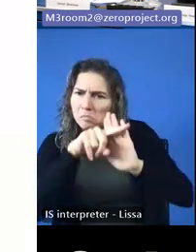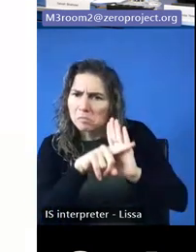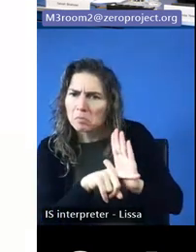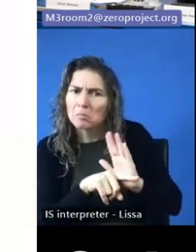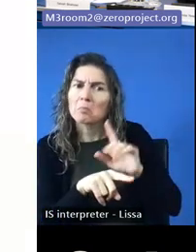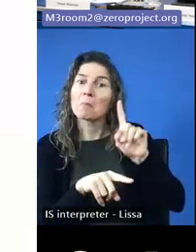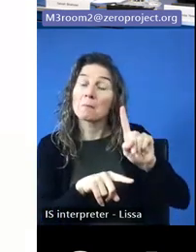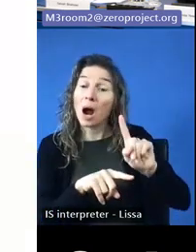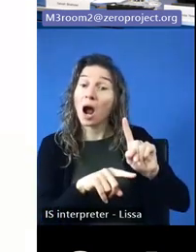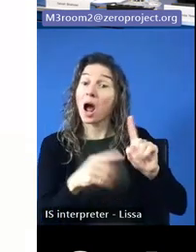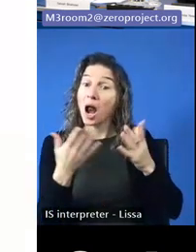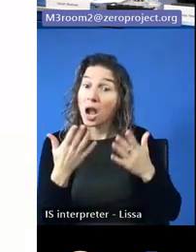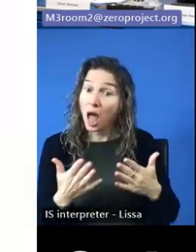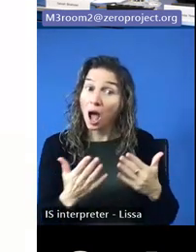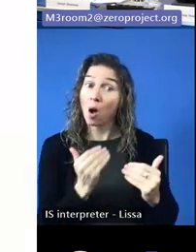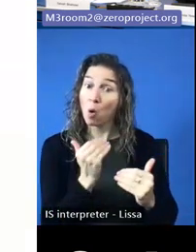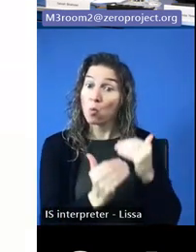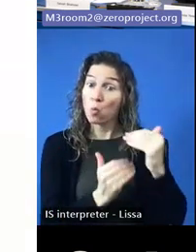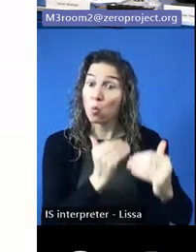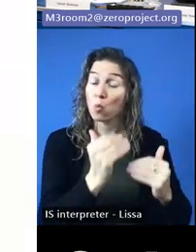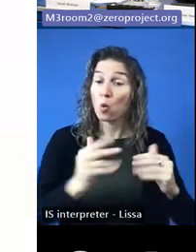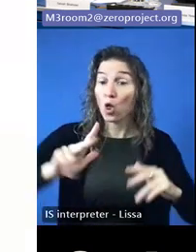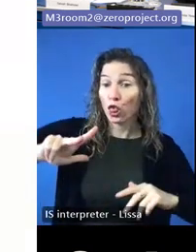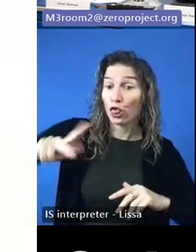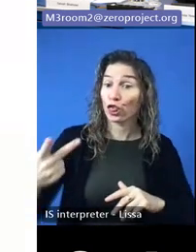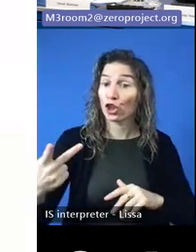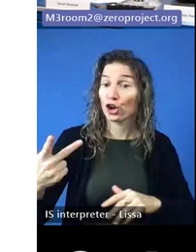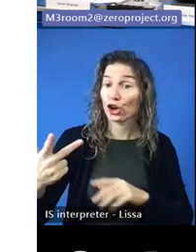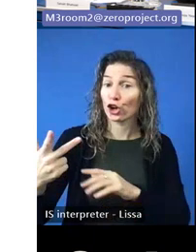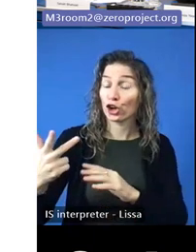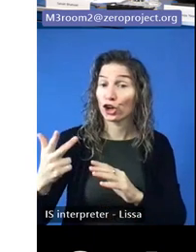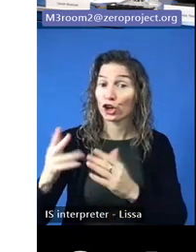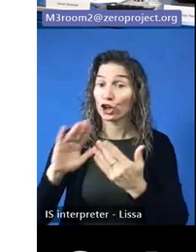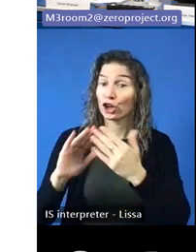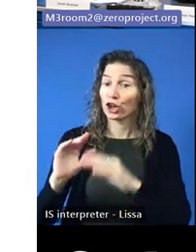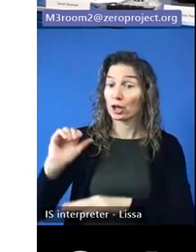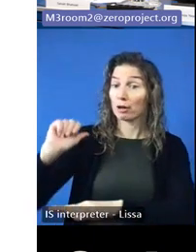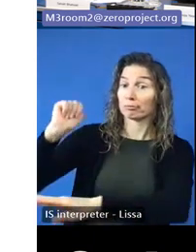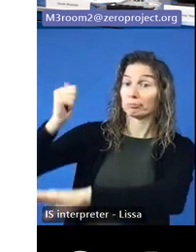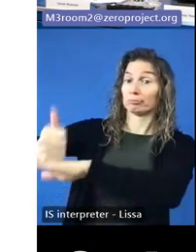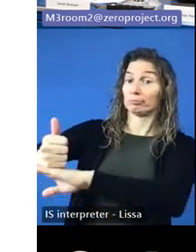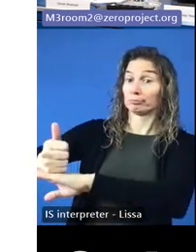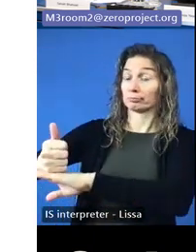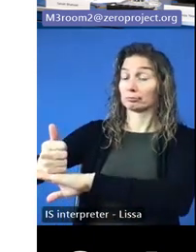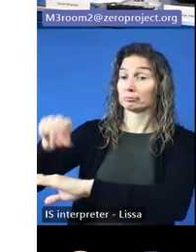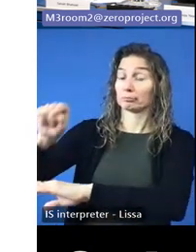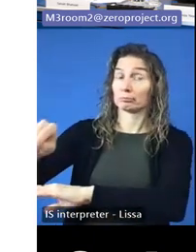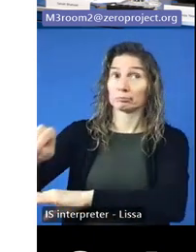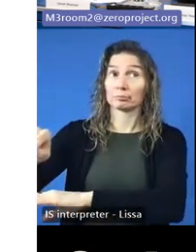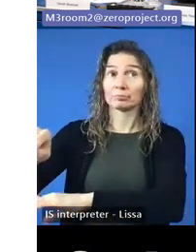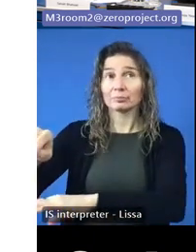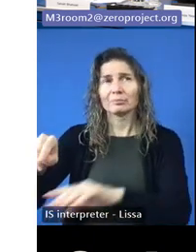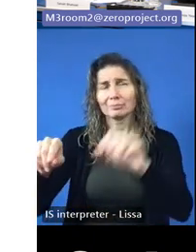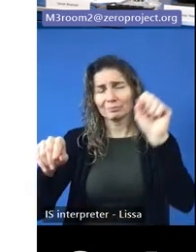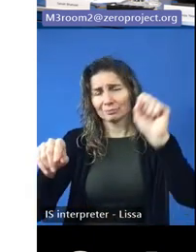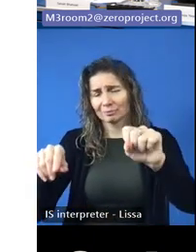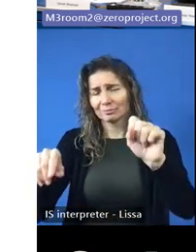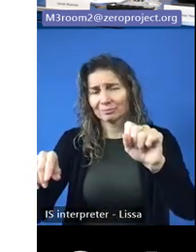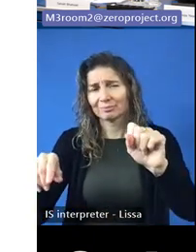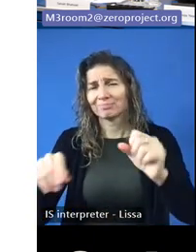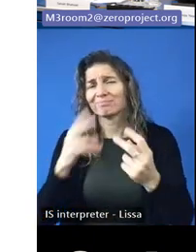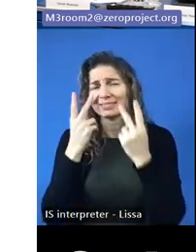very recently in another city. This is not to say that there were no challenges, the biggest one being lack of social